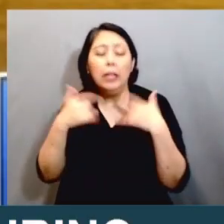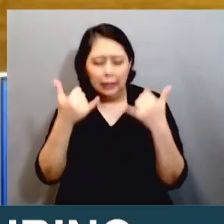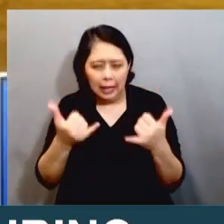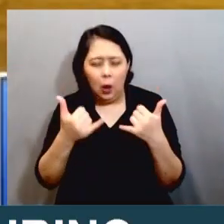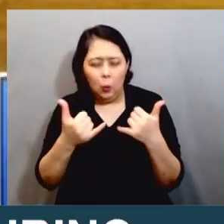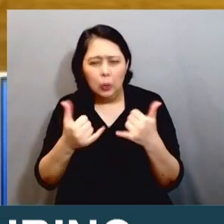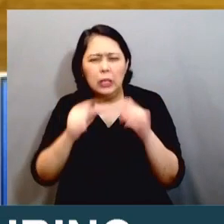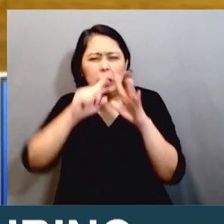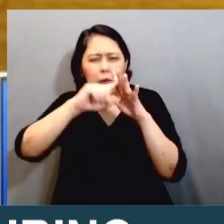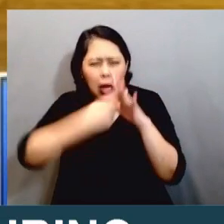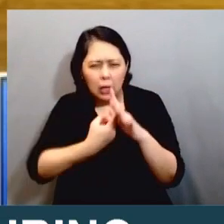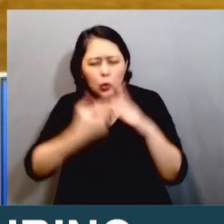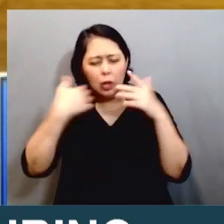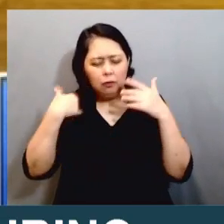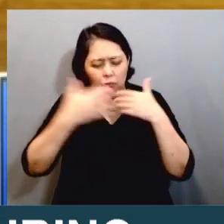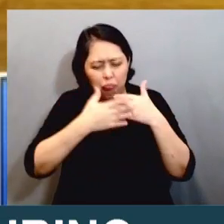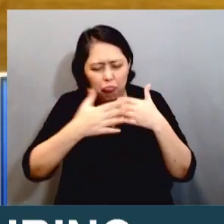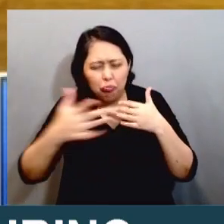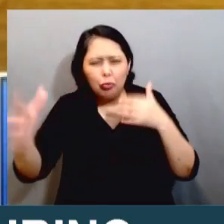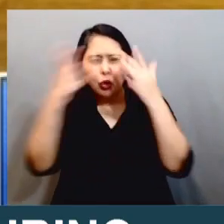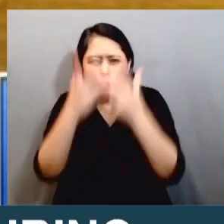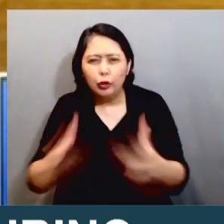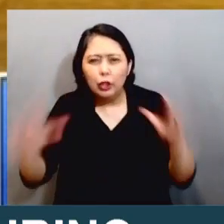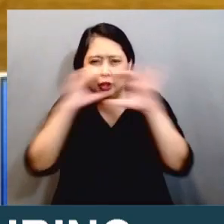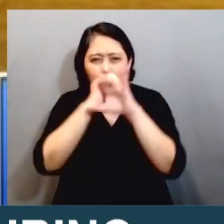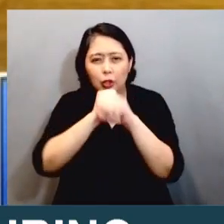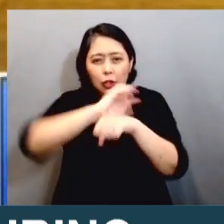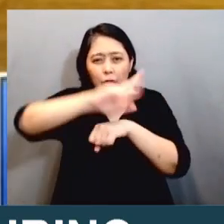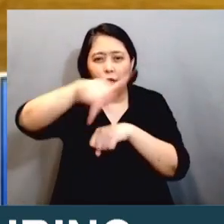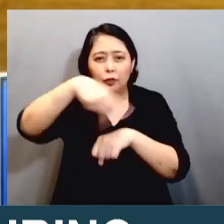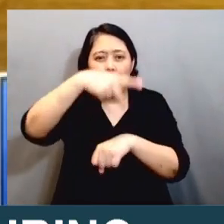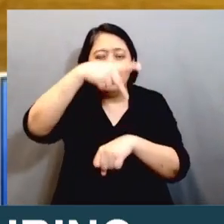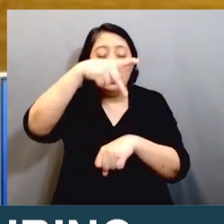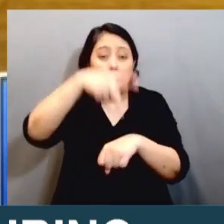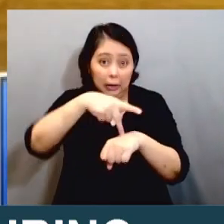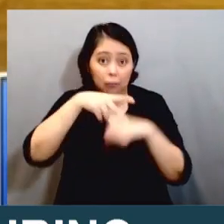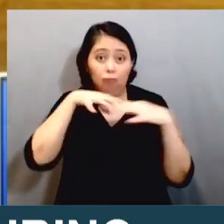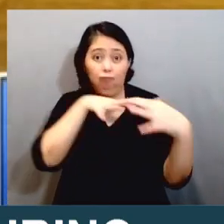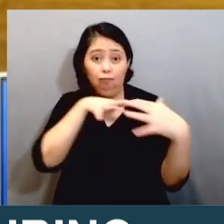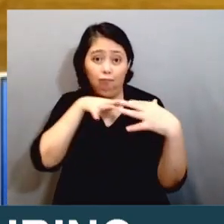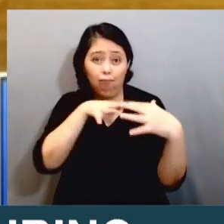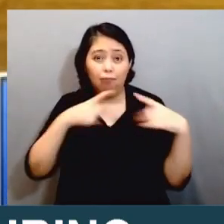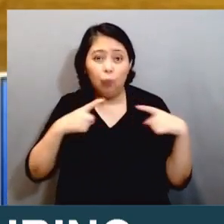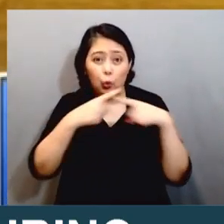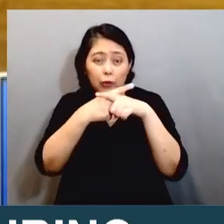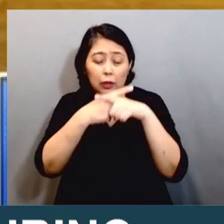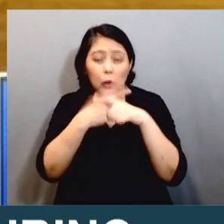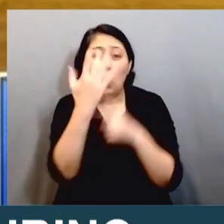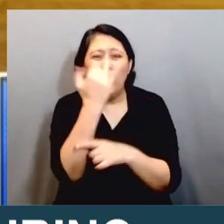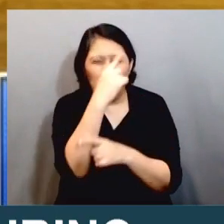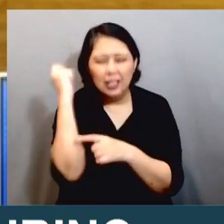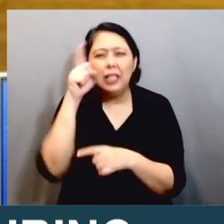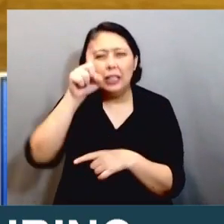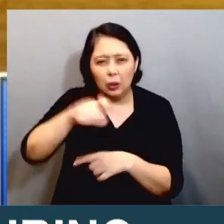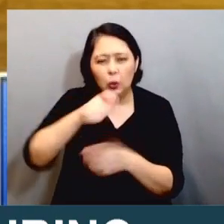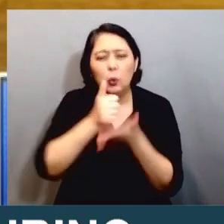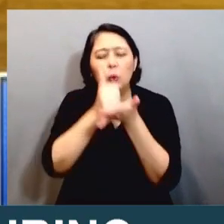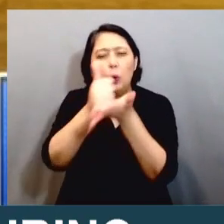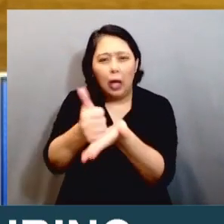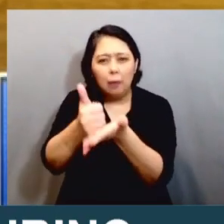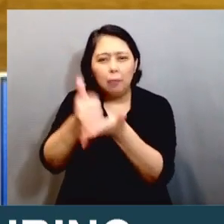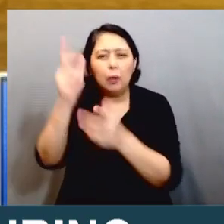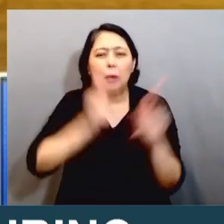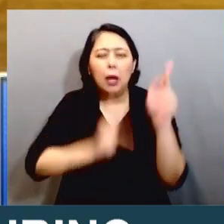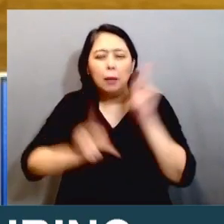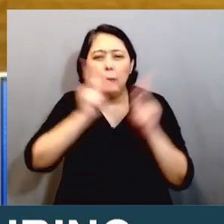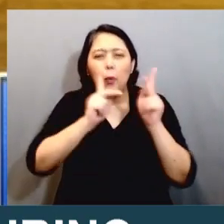empowering our kababayans who have been used by the communist for many decades. In our continuing